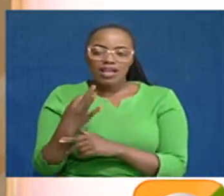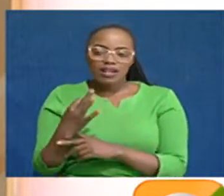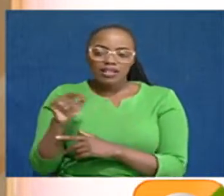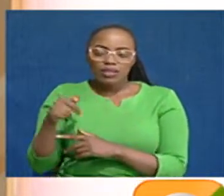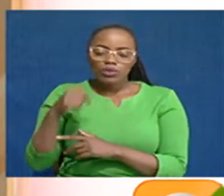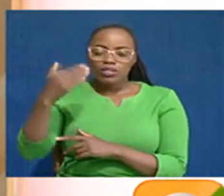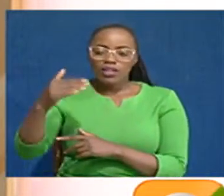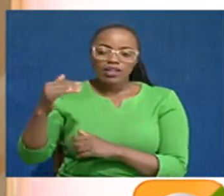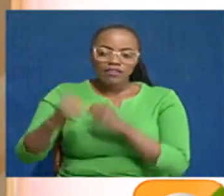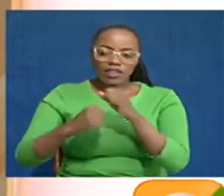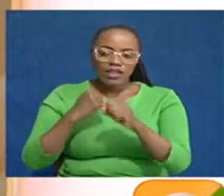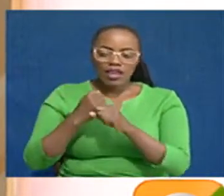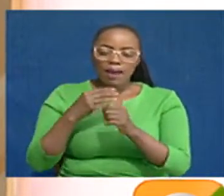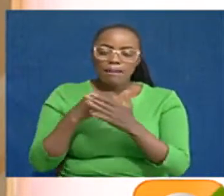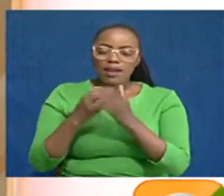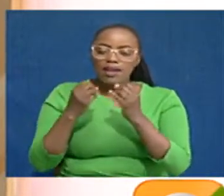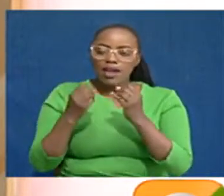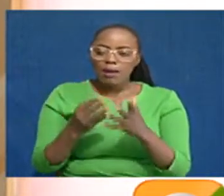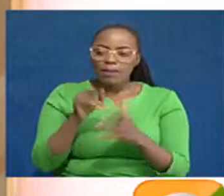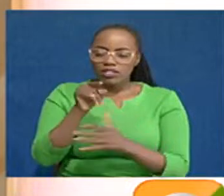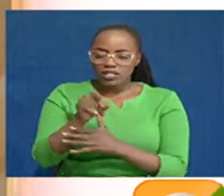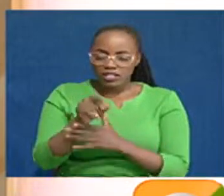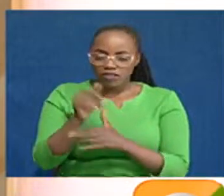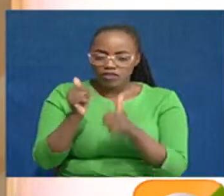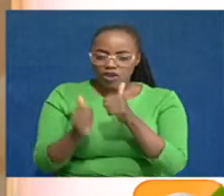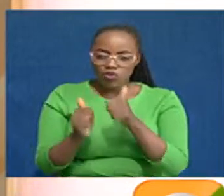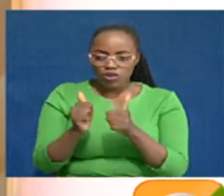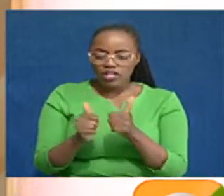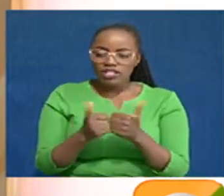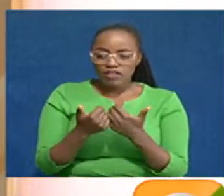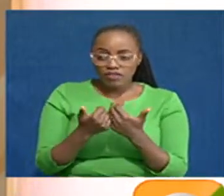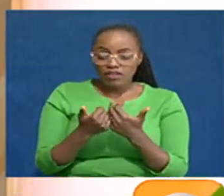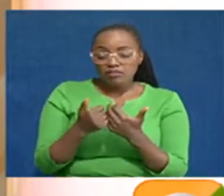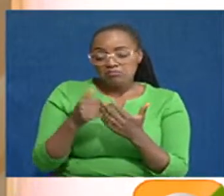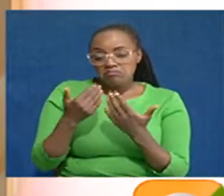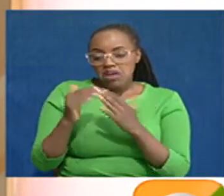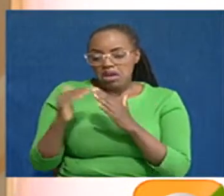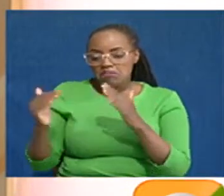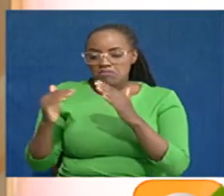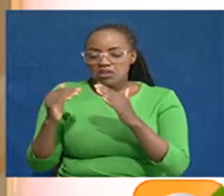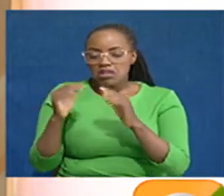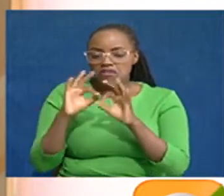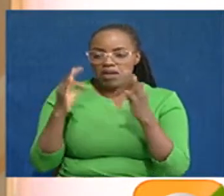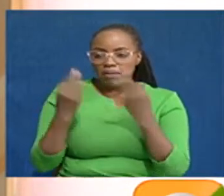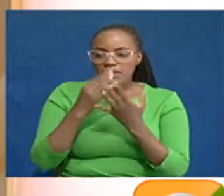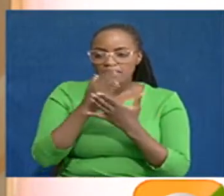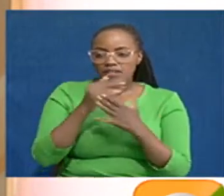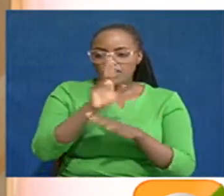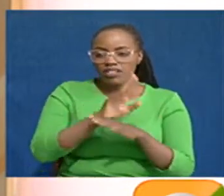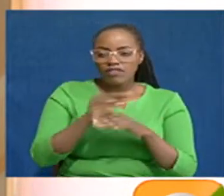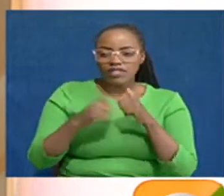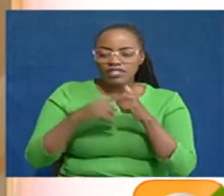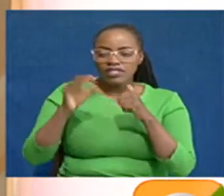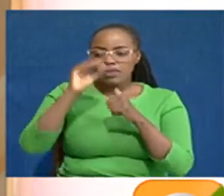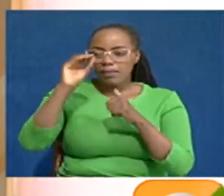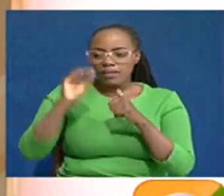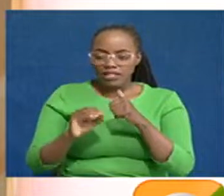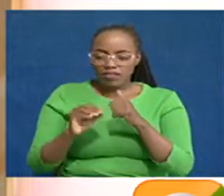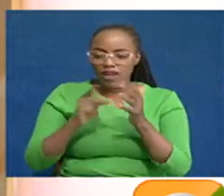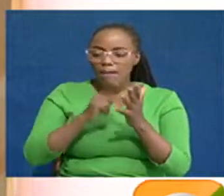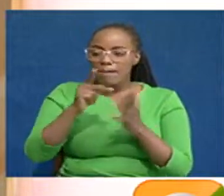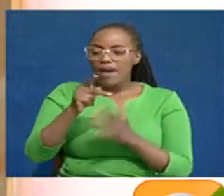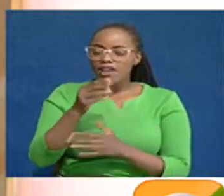year, how much of that money, of which households spend 60%, some households in this country spend 60% of their money buying